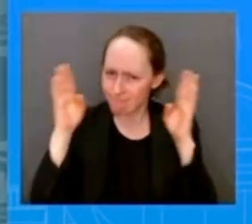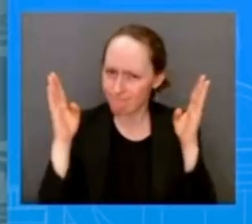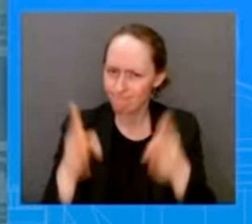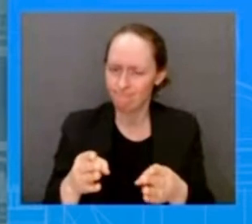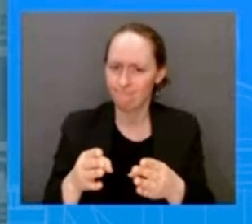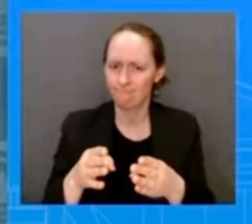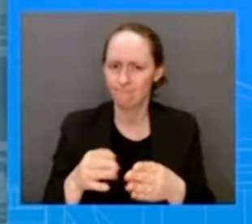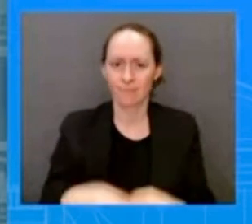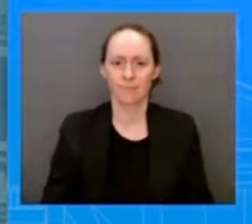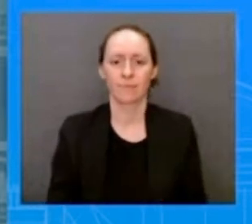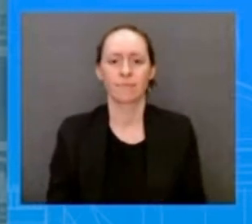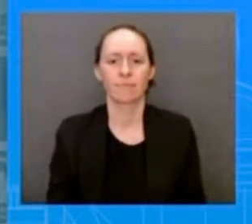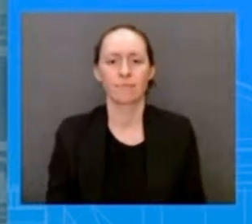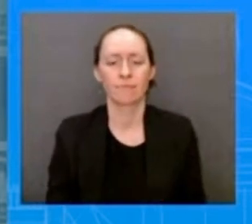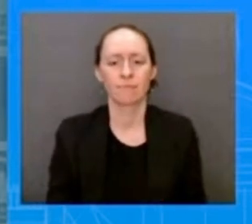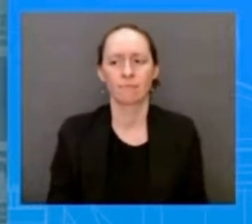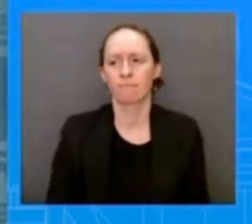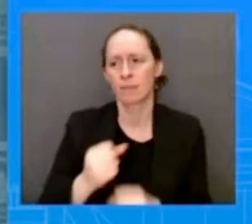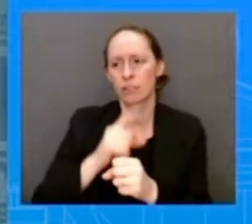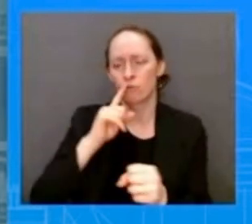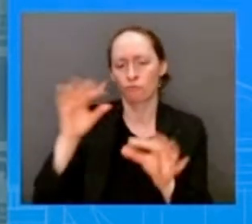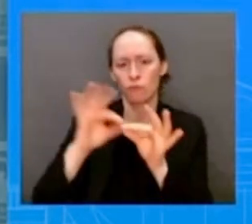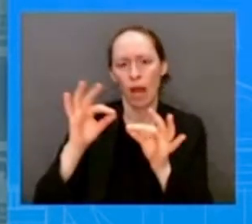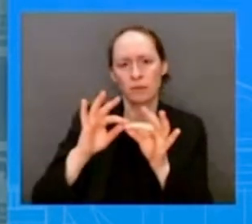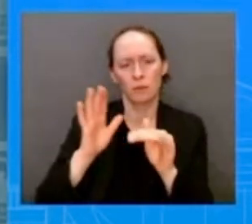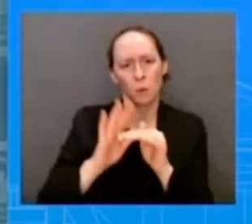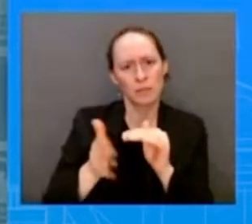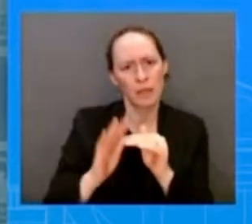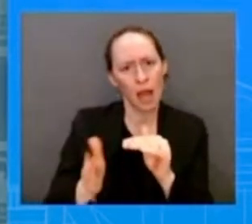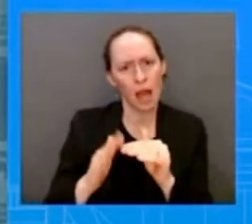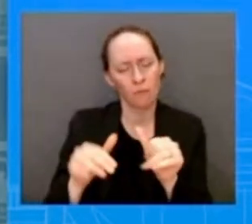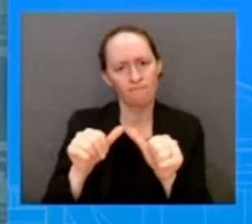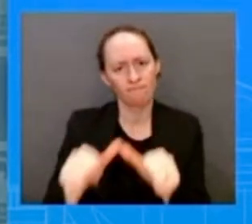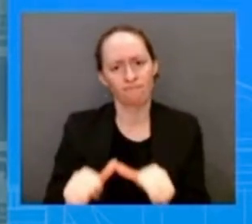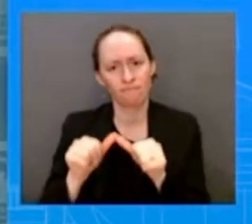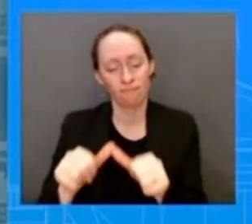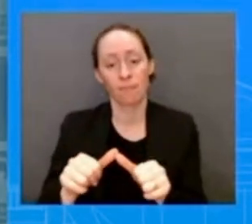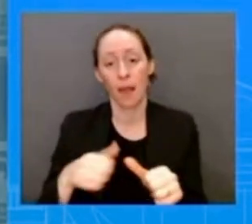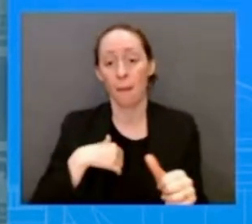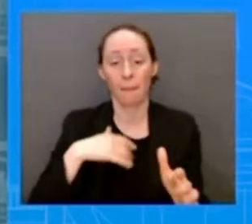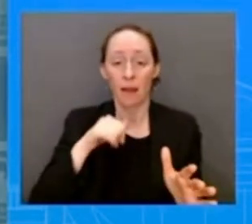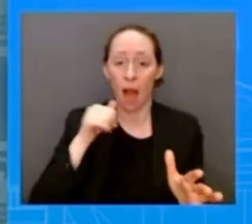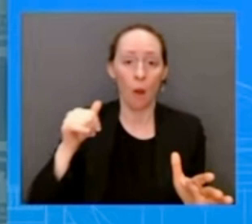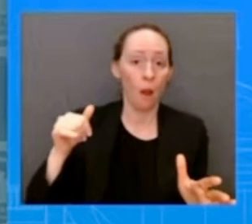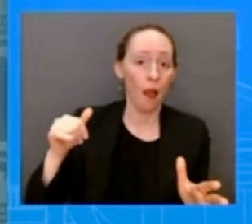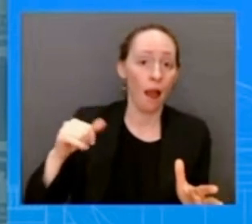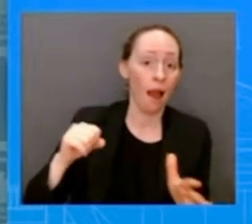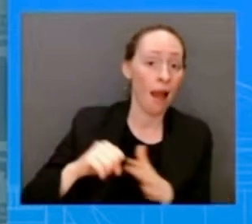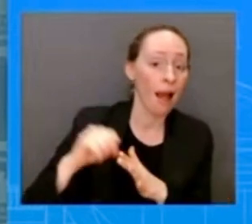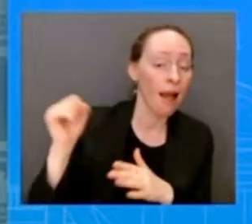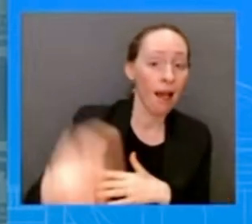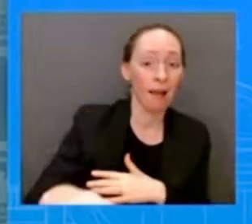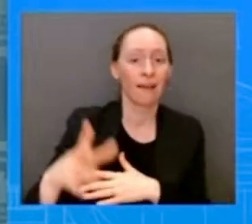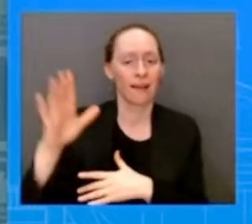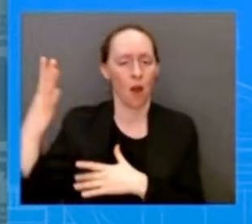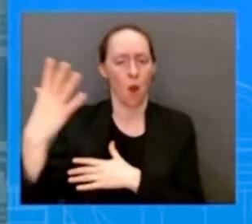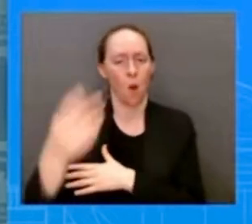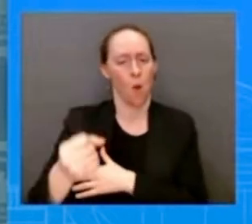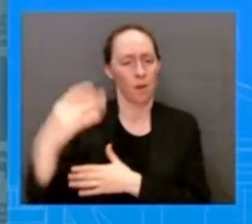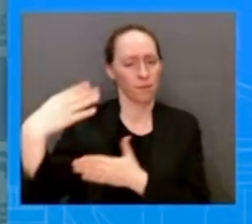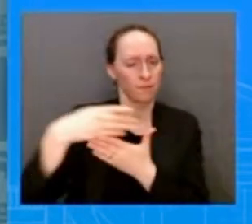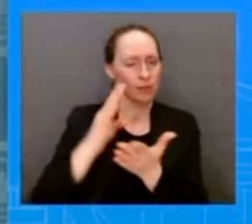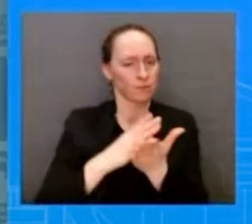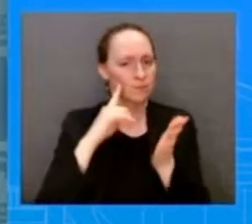That's what he's going to do. I'm not going to get ahead of his budget. It's going to come out a week from today, and you all will get to see it. We're going to continue